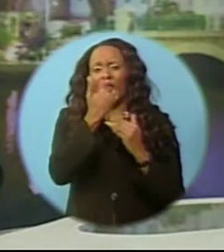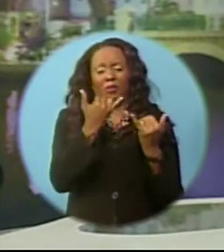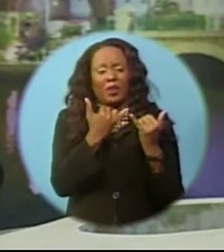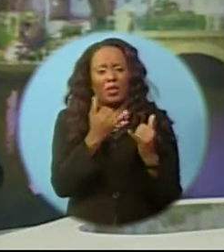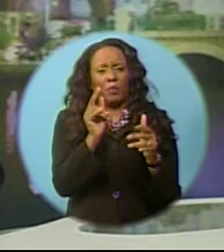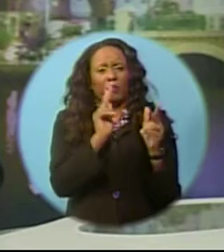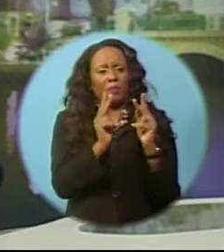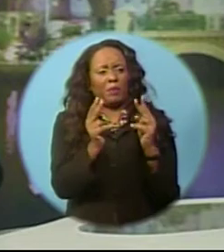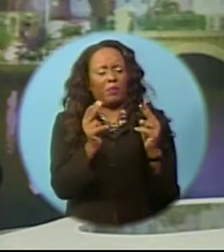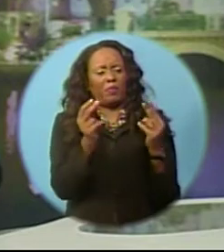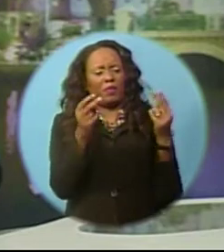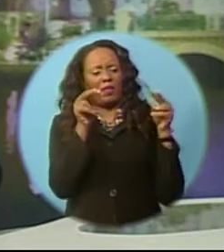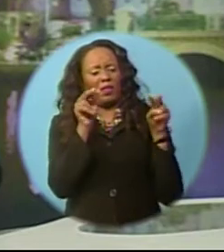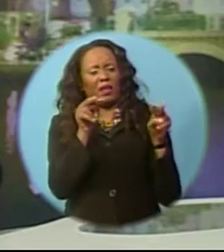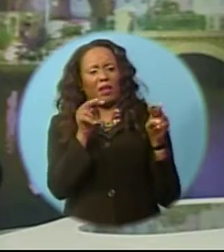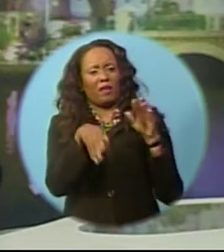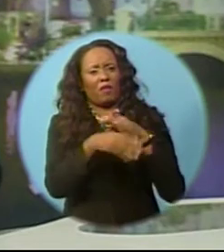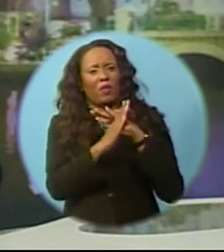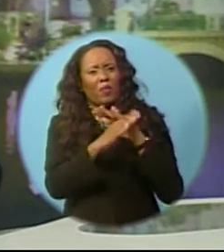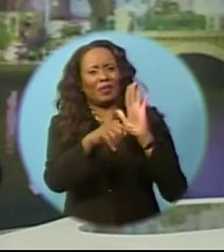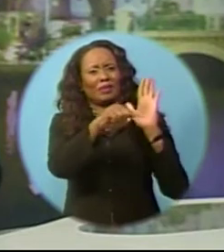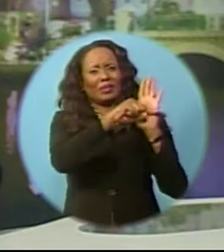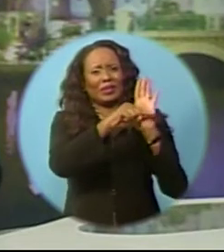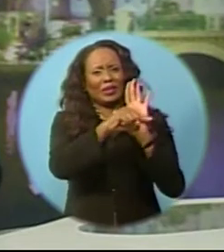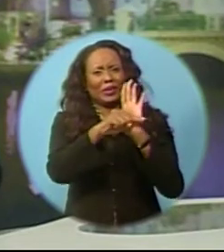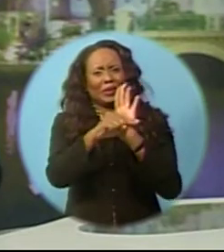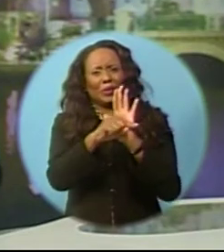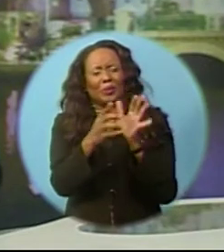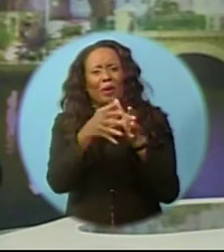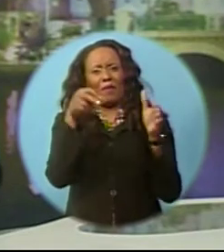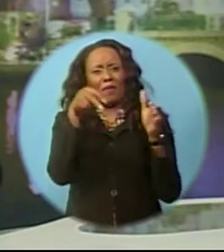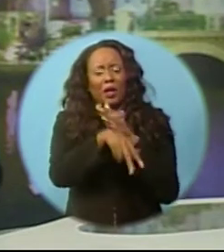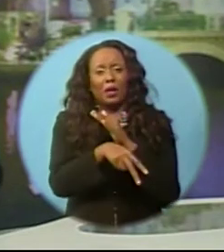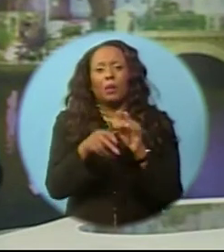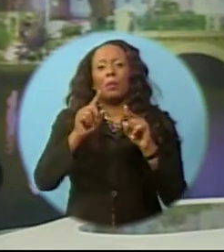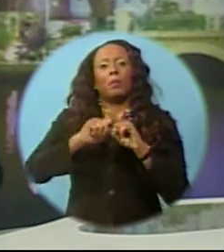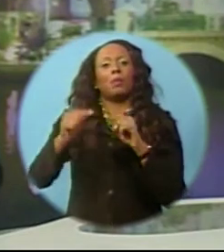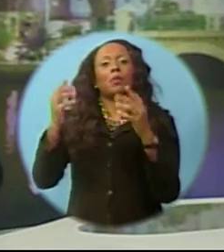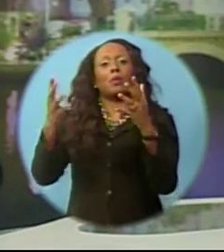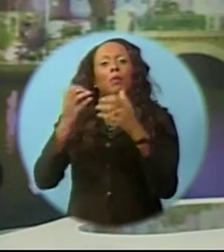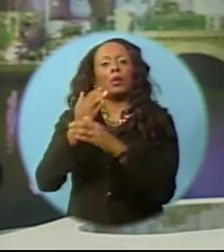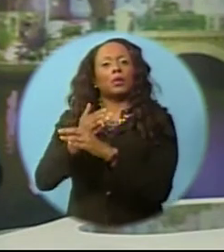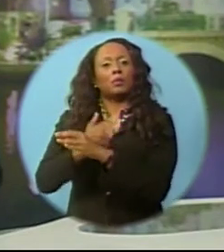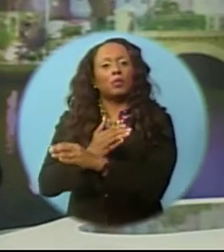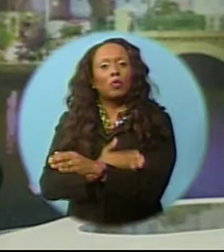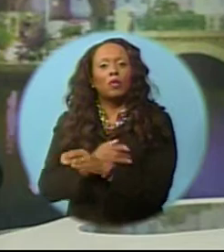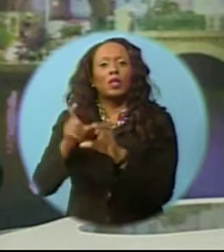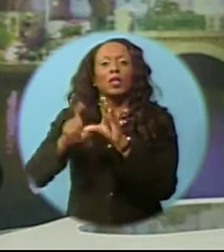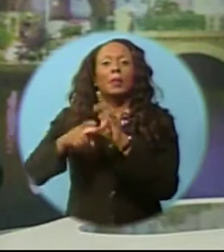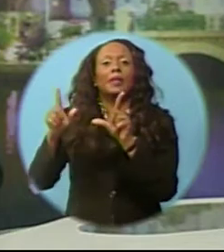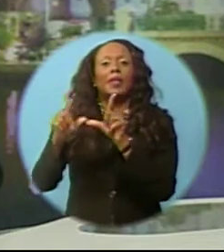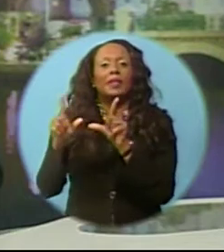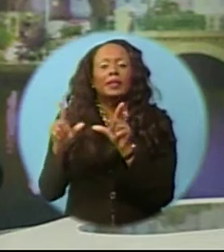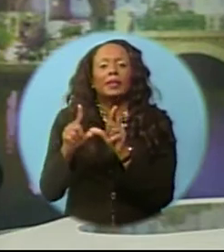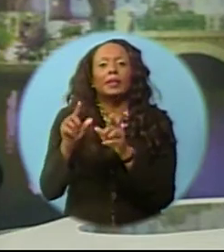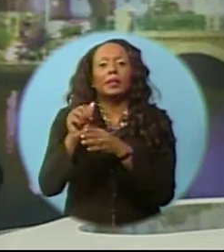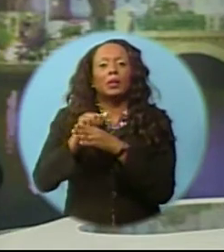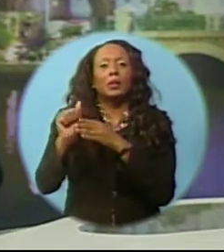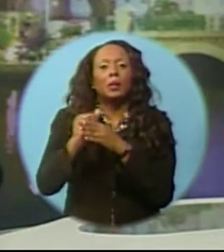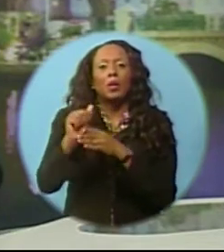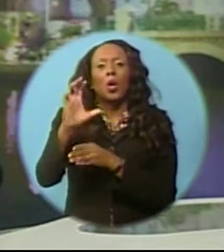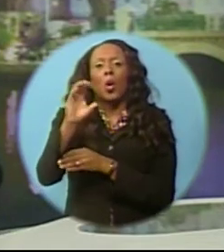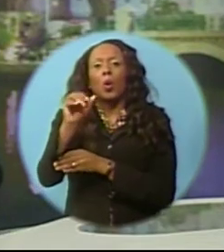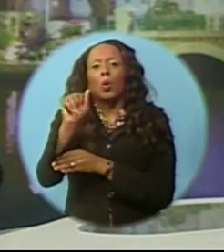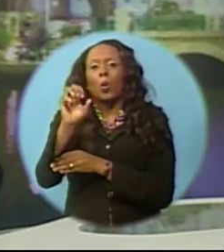sport. Harris went on to state that they will also seek to improve club licensing, coaching education, along with the management